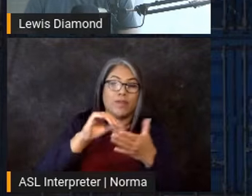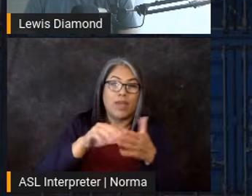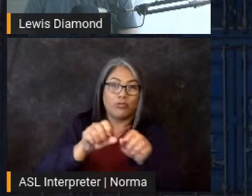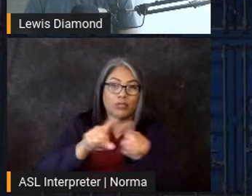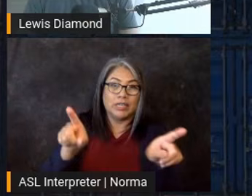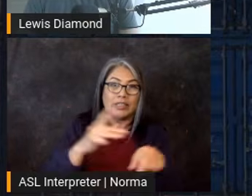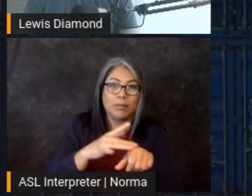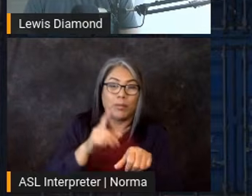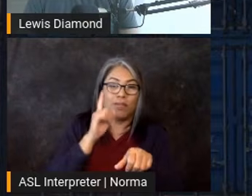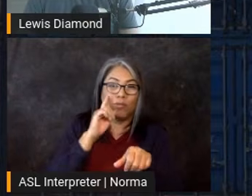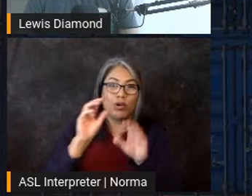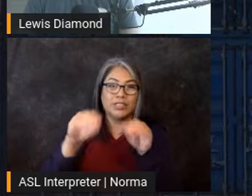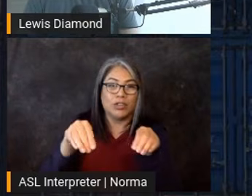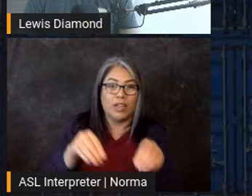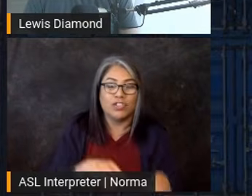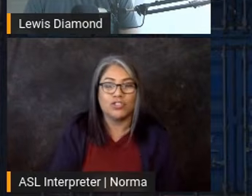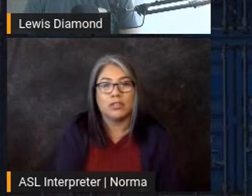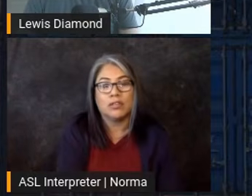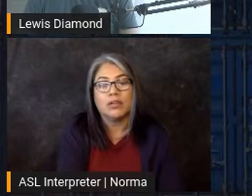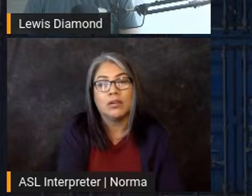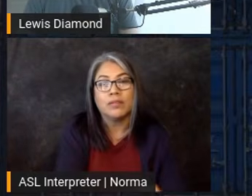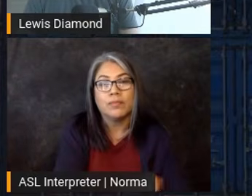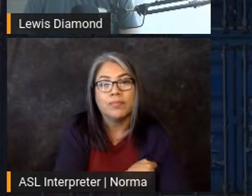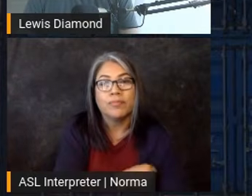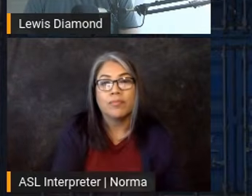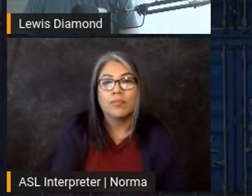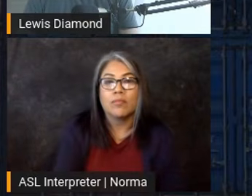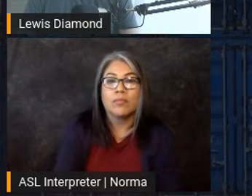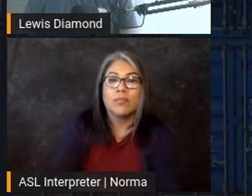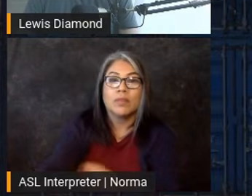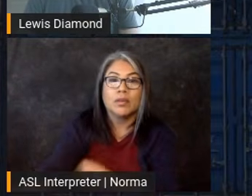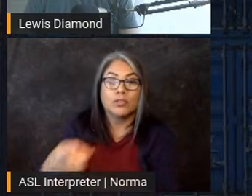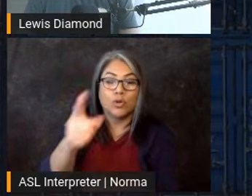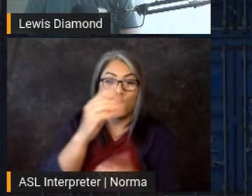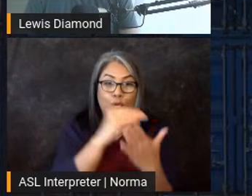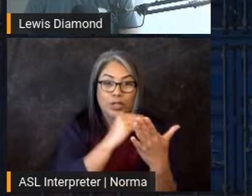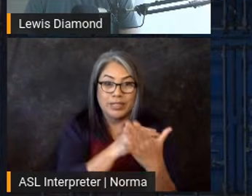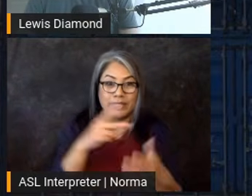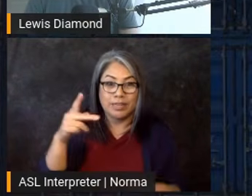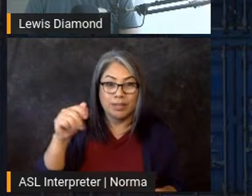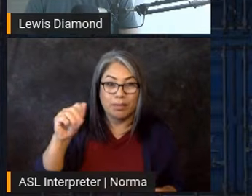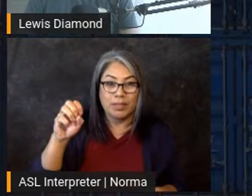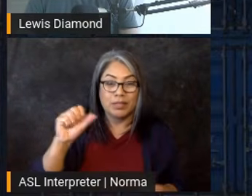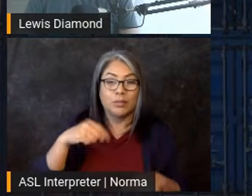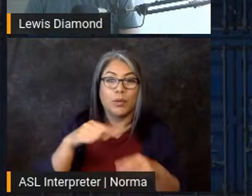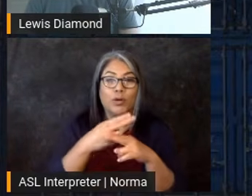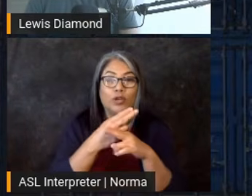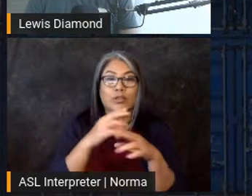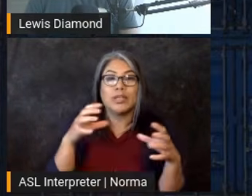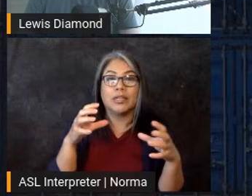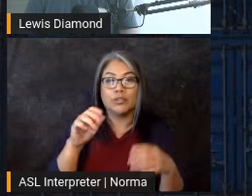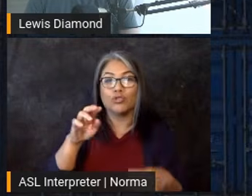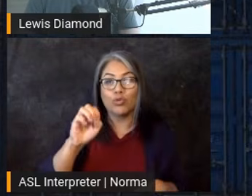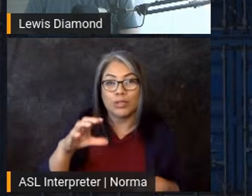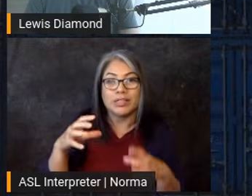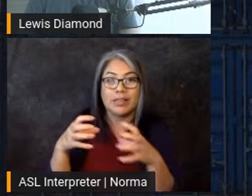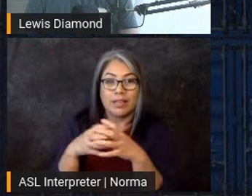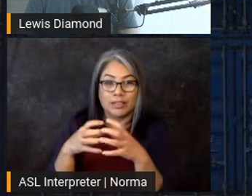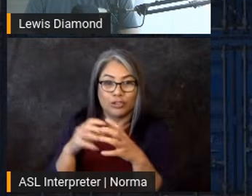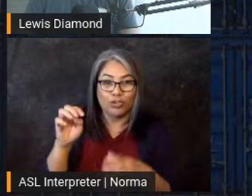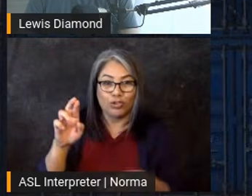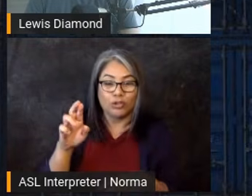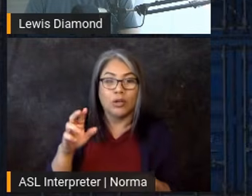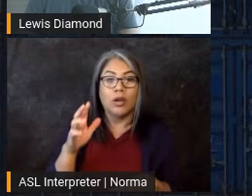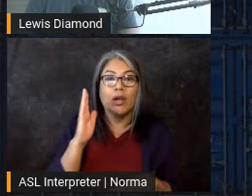installation. So if we look here, we're listing the packages, but we're using source cluster. So that means it's going to fetch what is